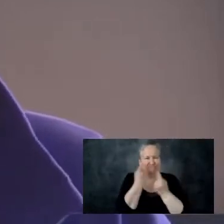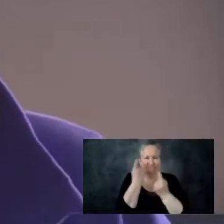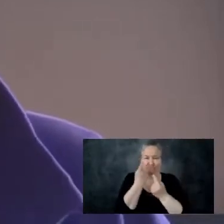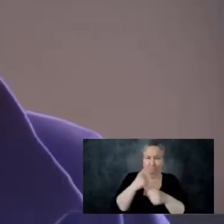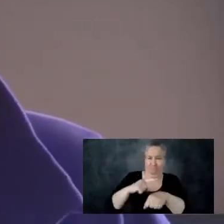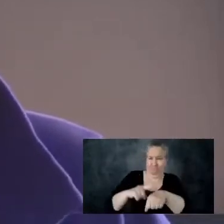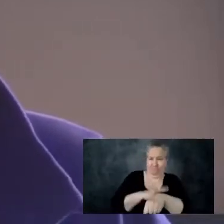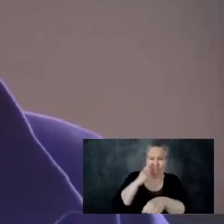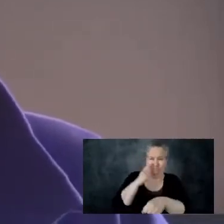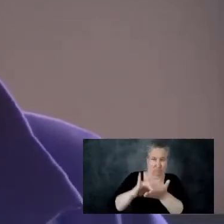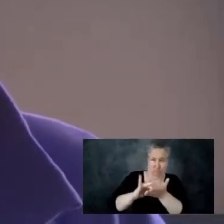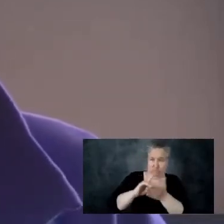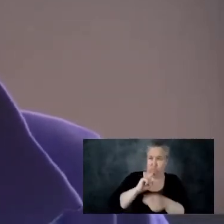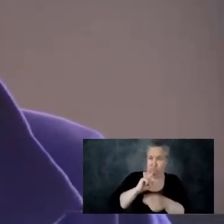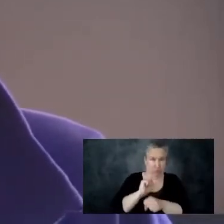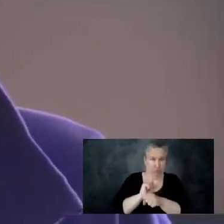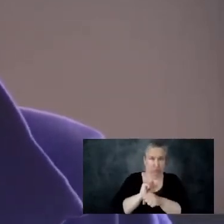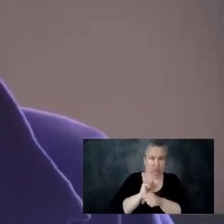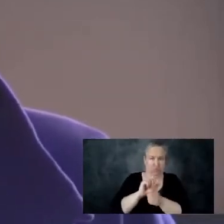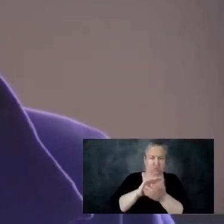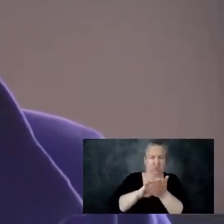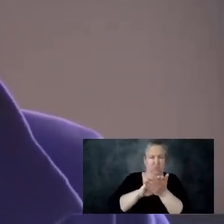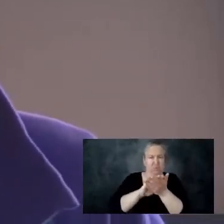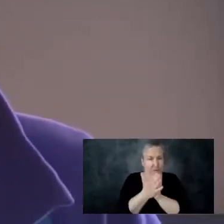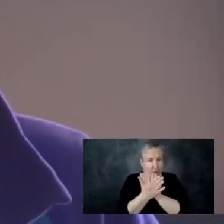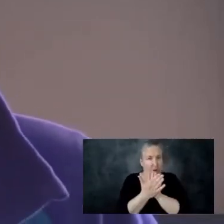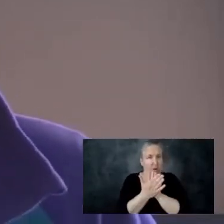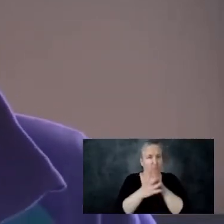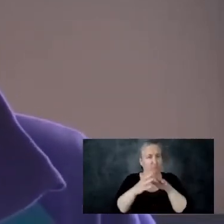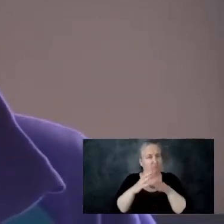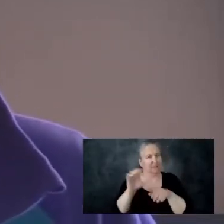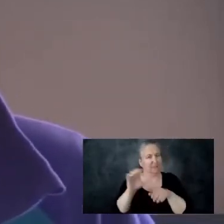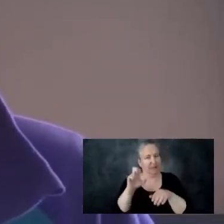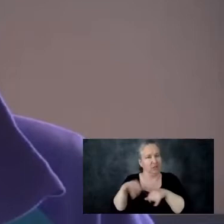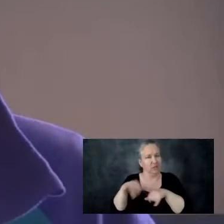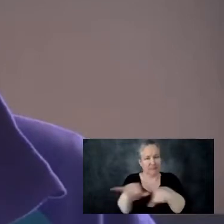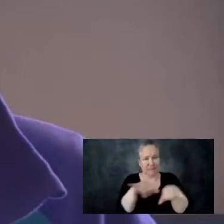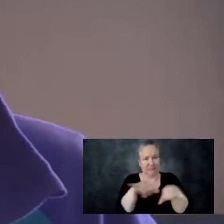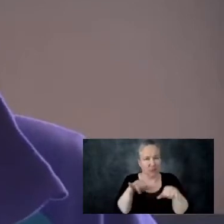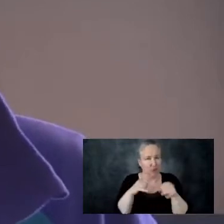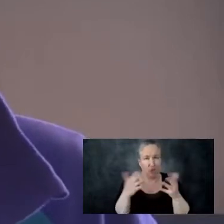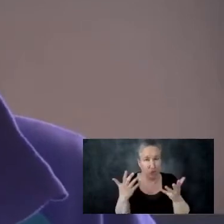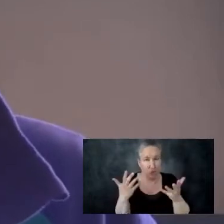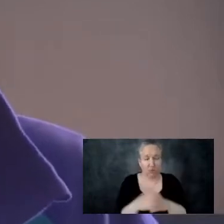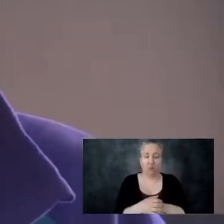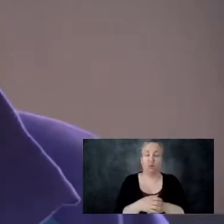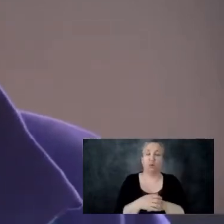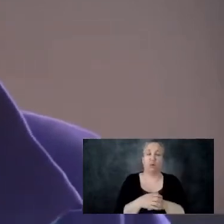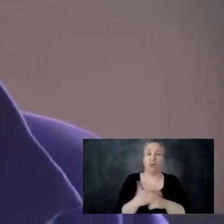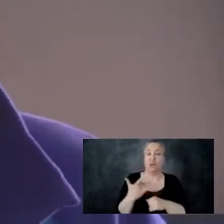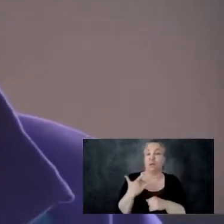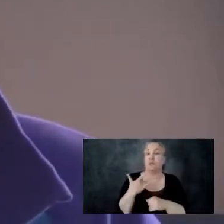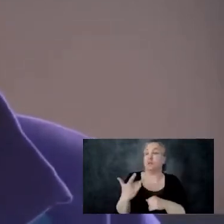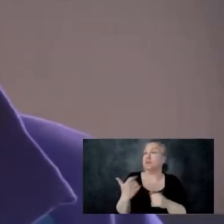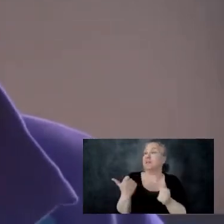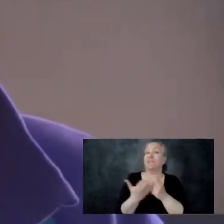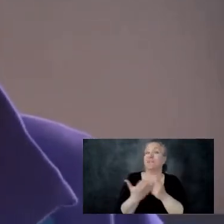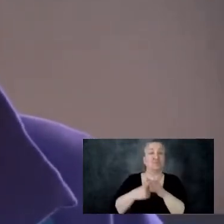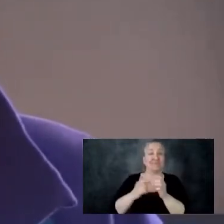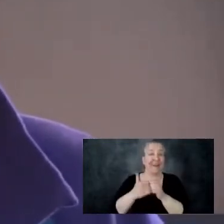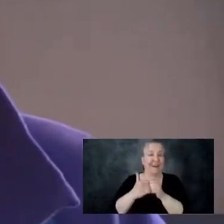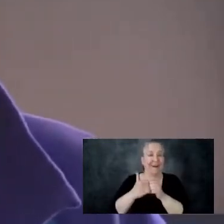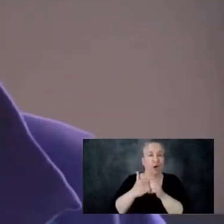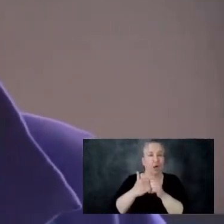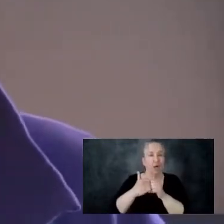to really become our standard of care option. So everything starts typically from a hypothesis.